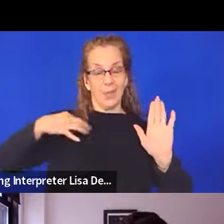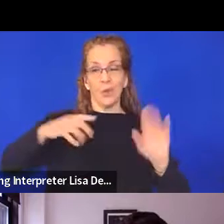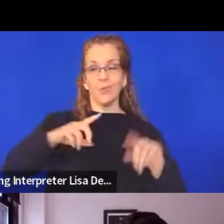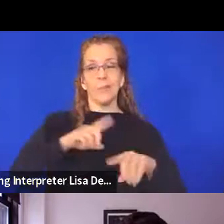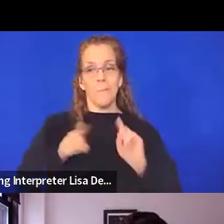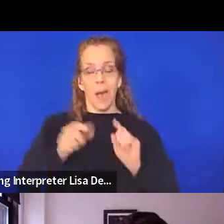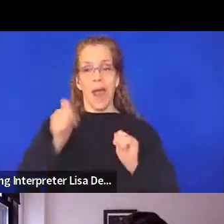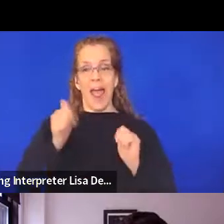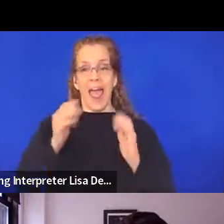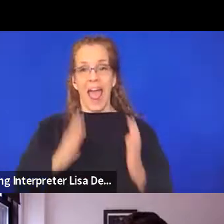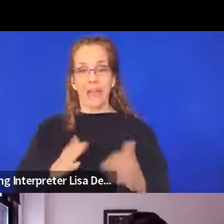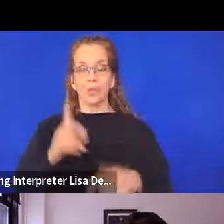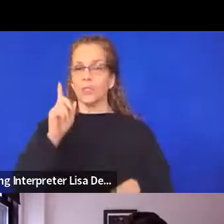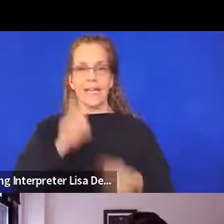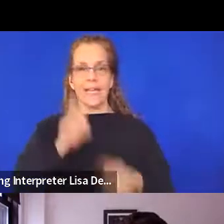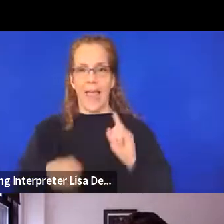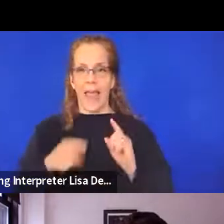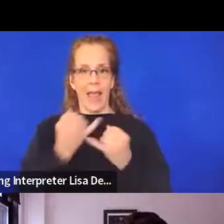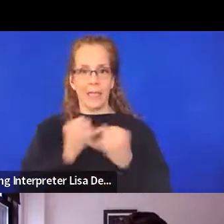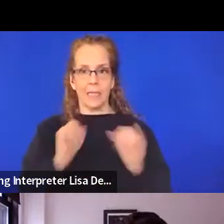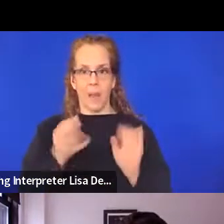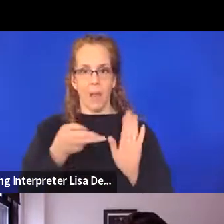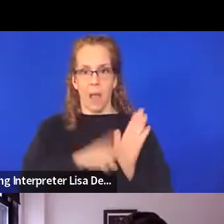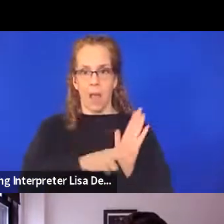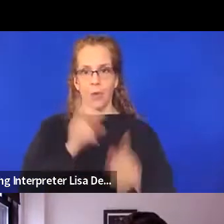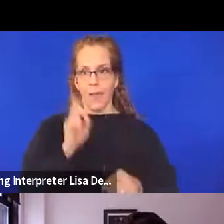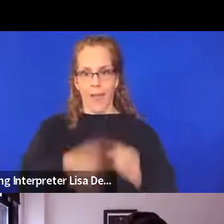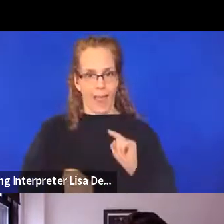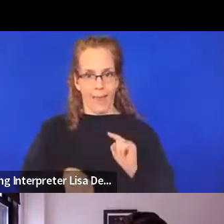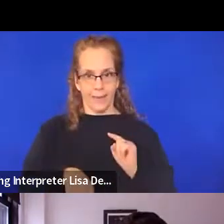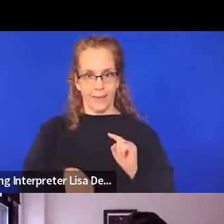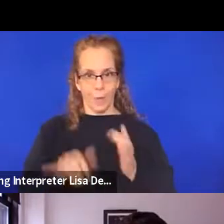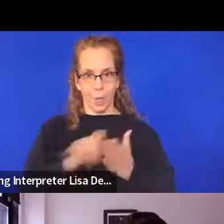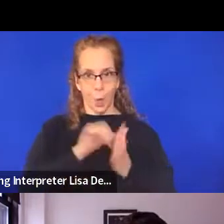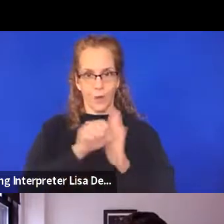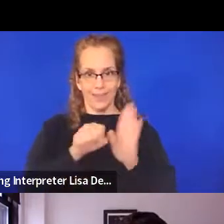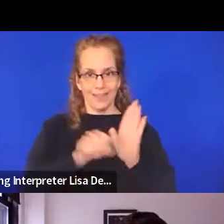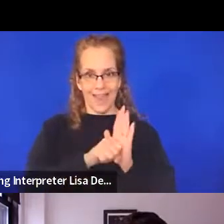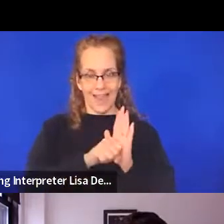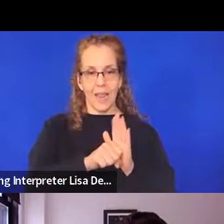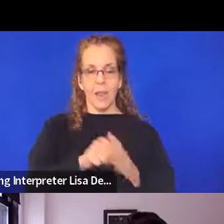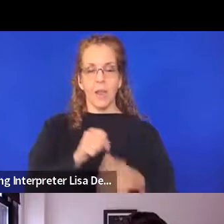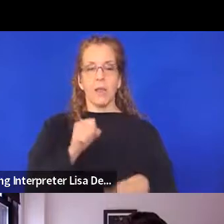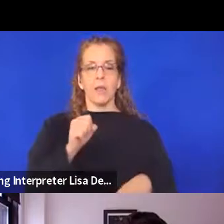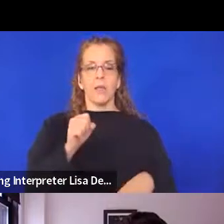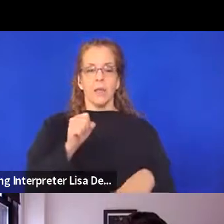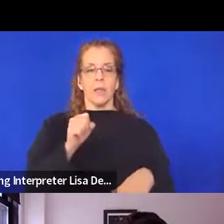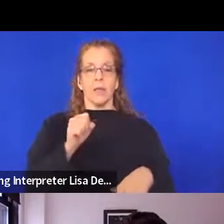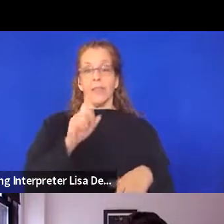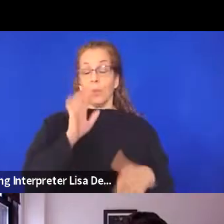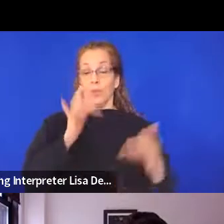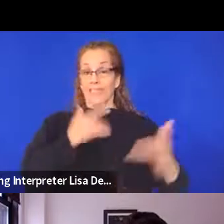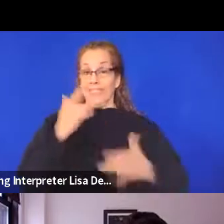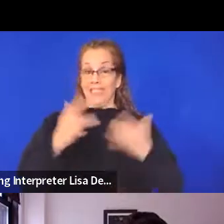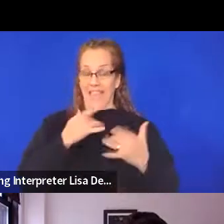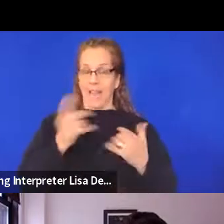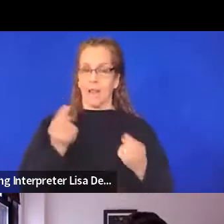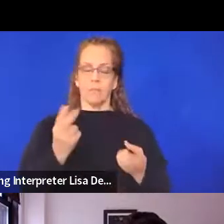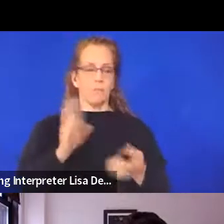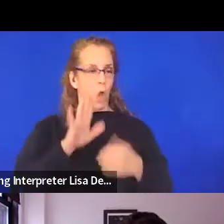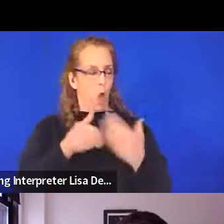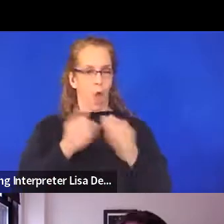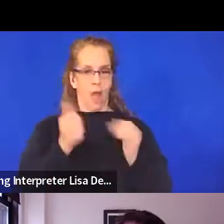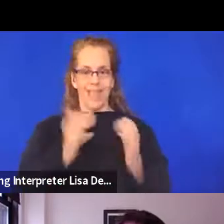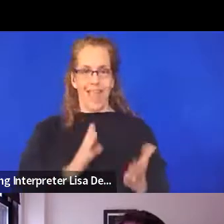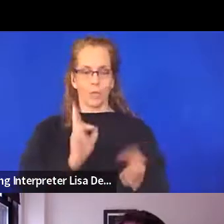be employees, they can't be independent contractors, we made the move to put everyone on payroll, which was a really exciting milestone for us.